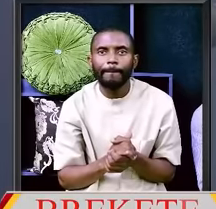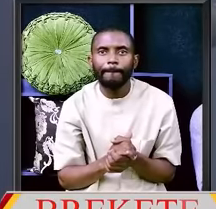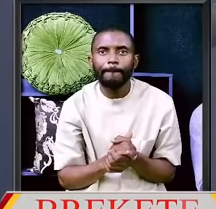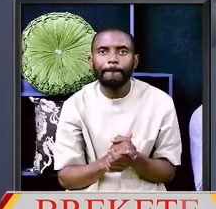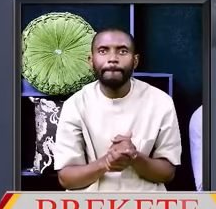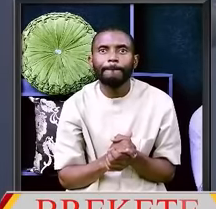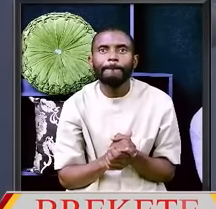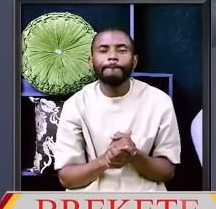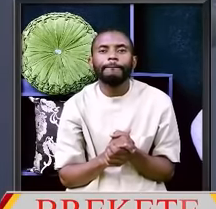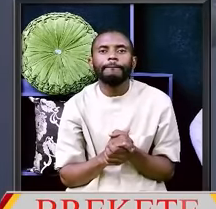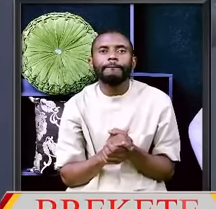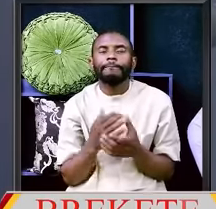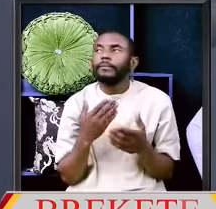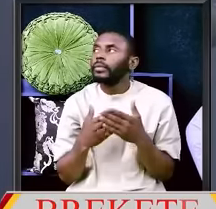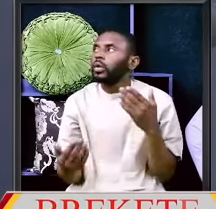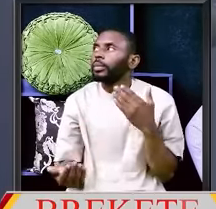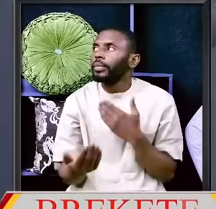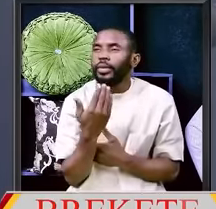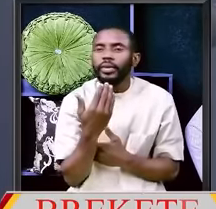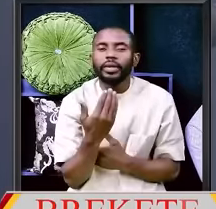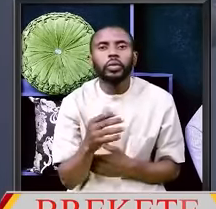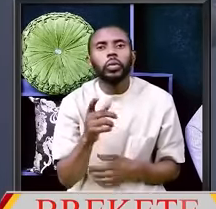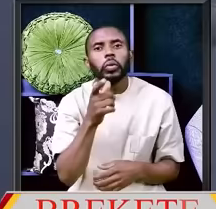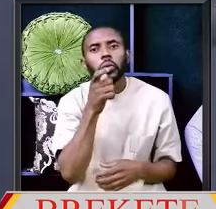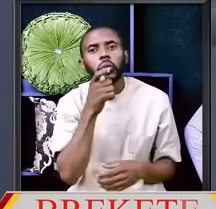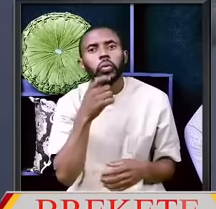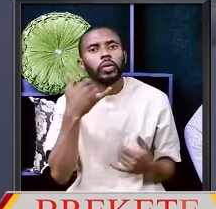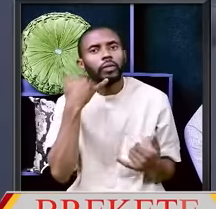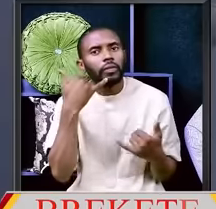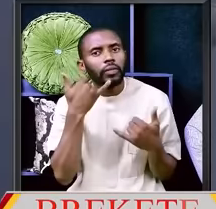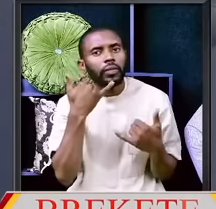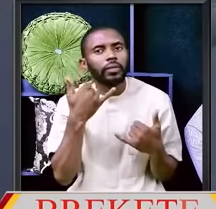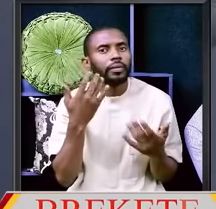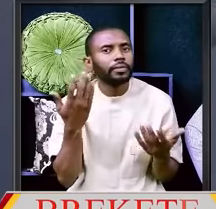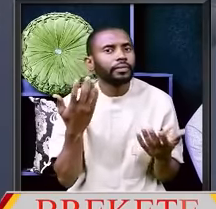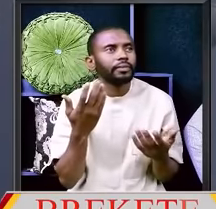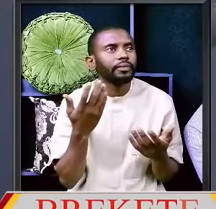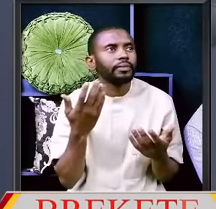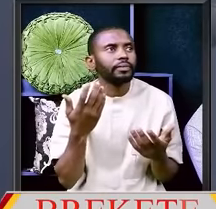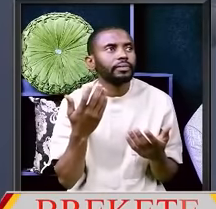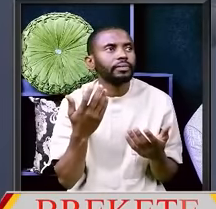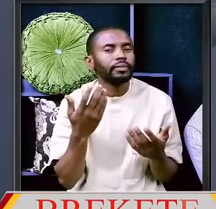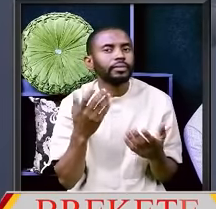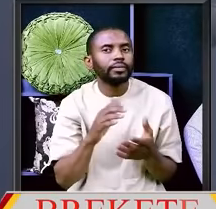Hi, good morning. Yeah, good morning. Now, who can I am Devon also?